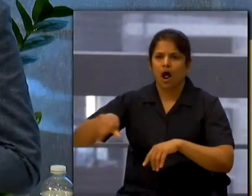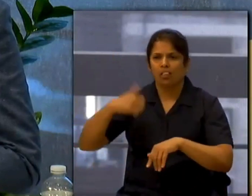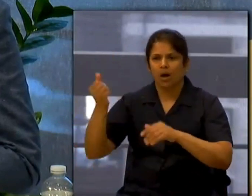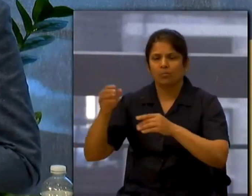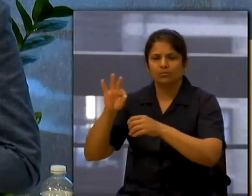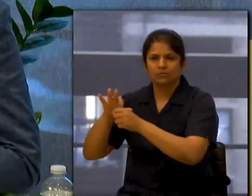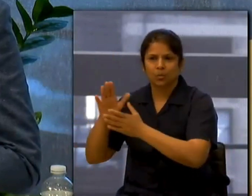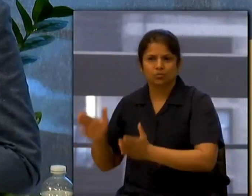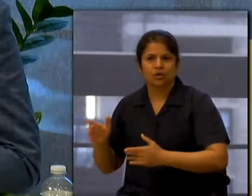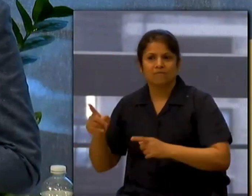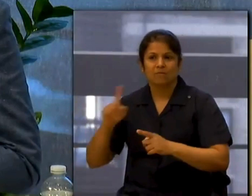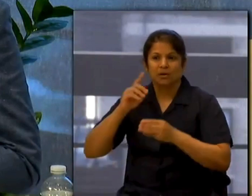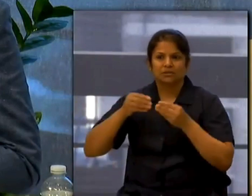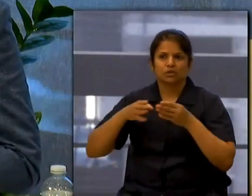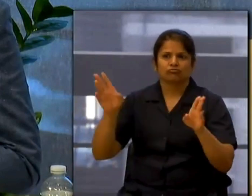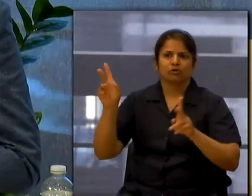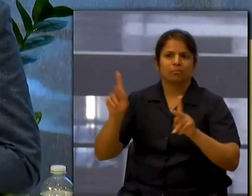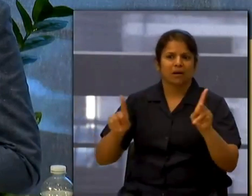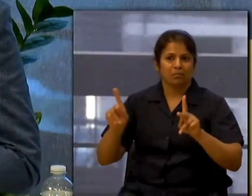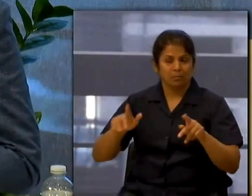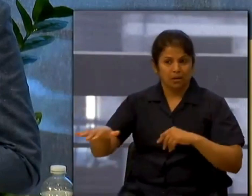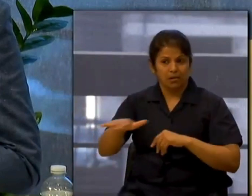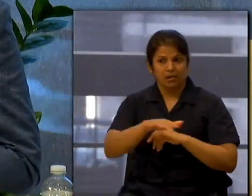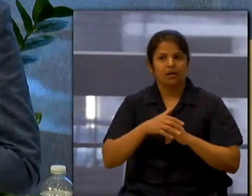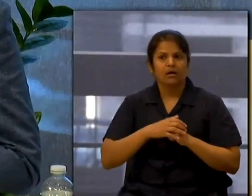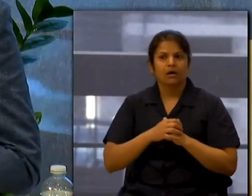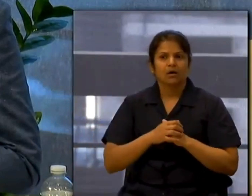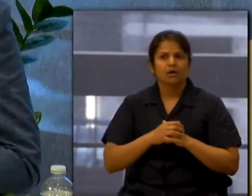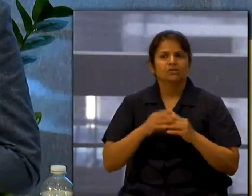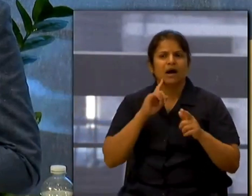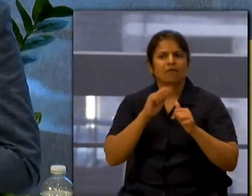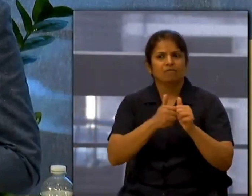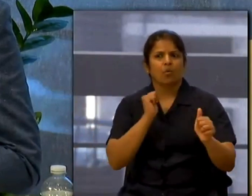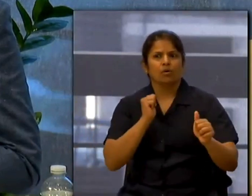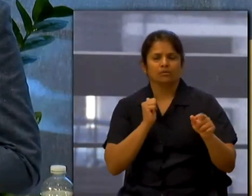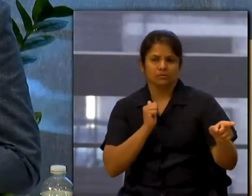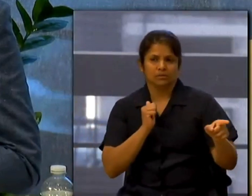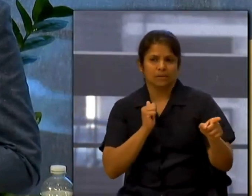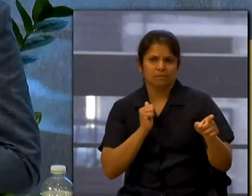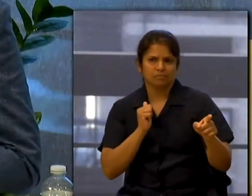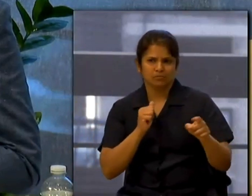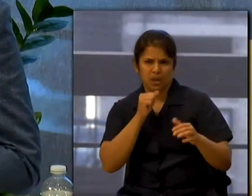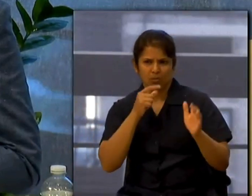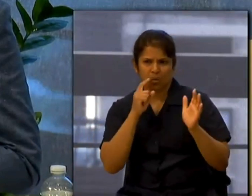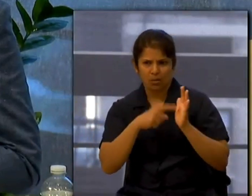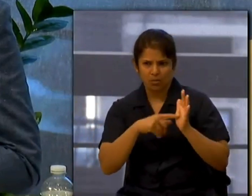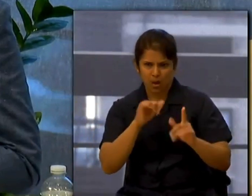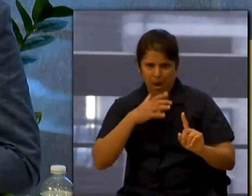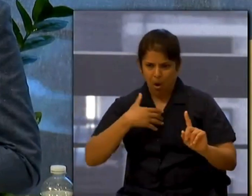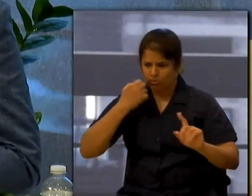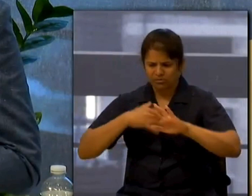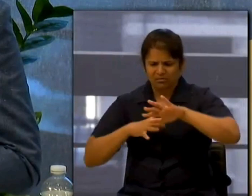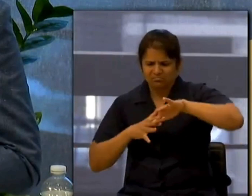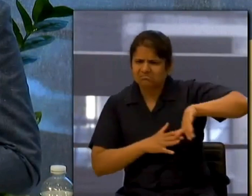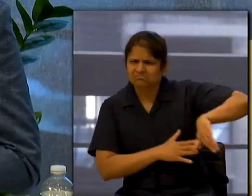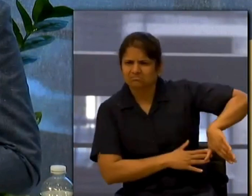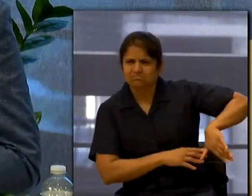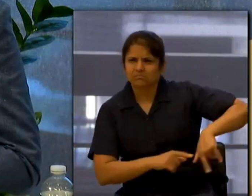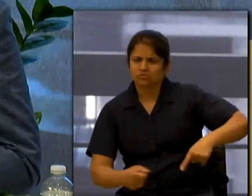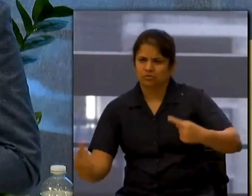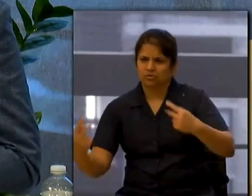if instead of running away from that question of age, they put it front and center